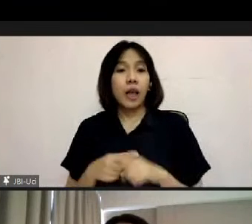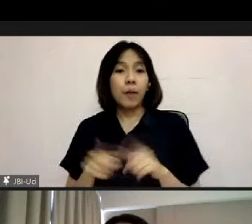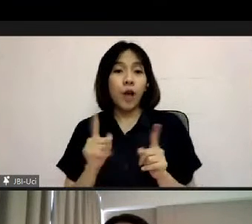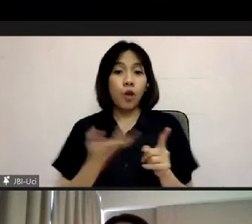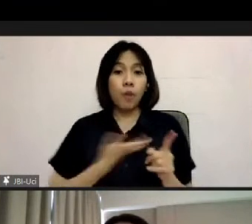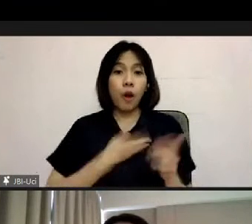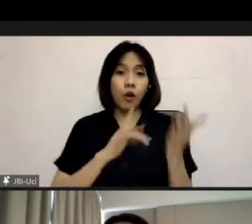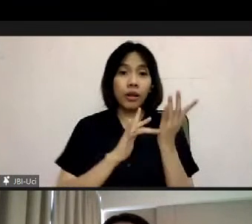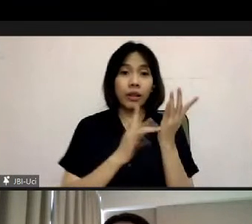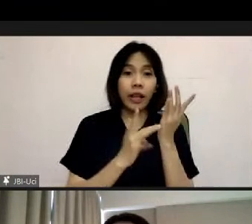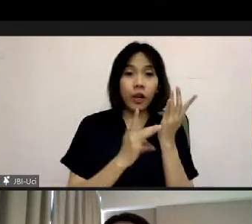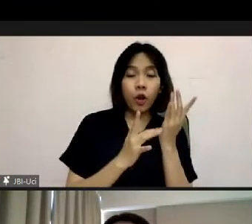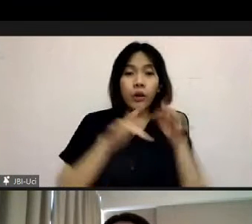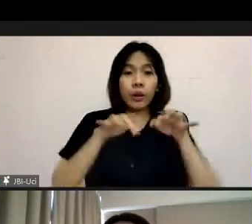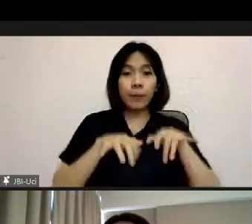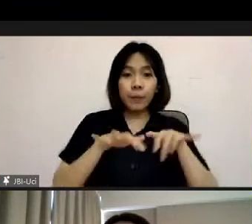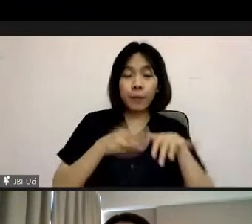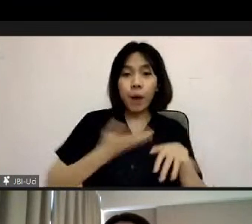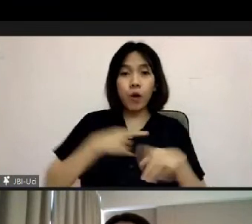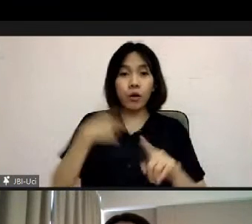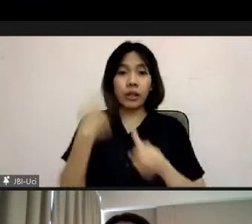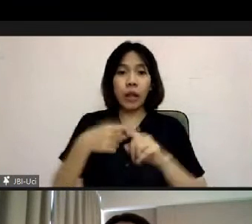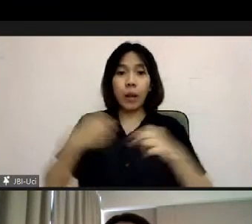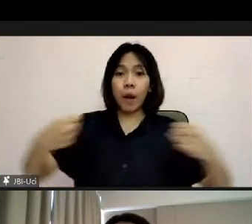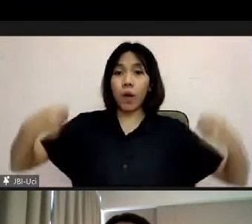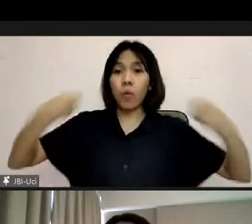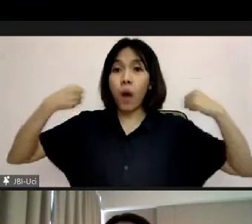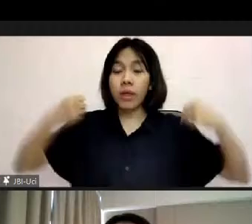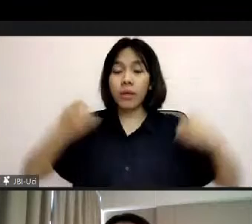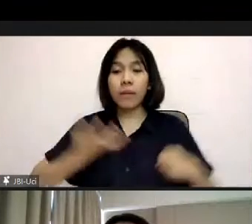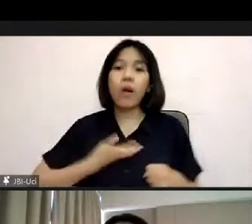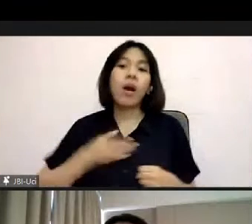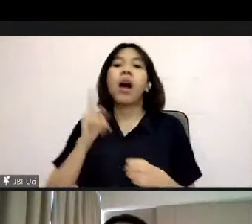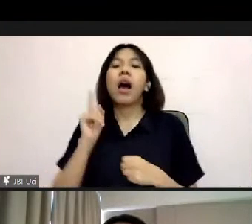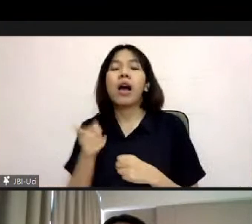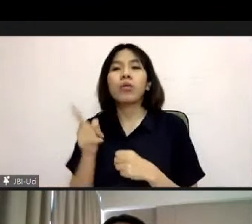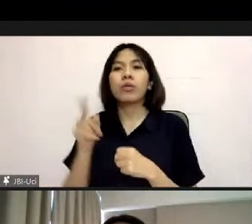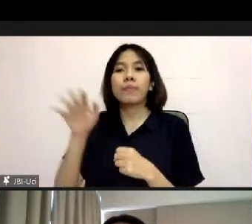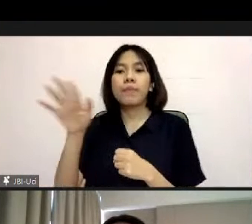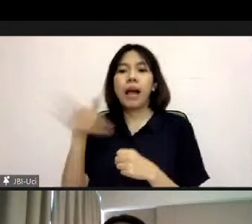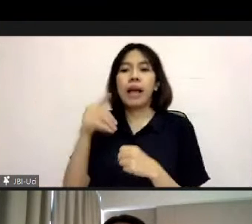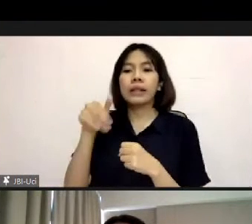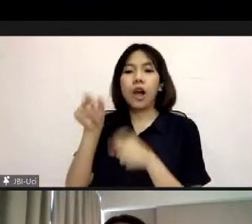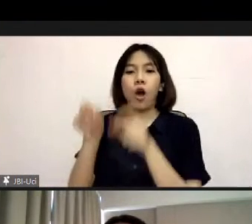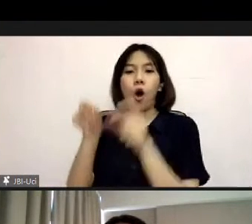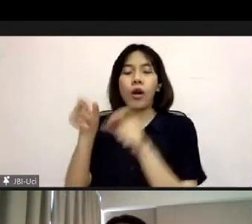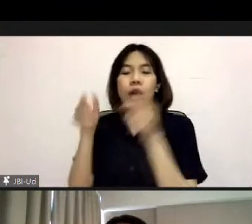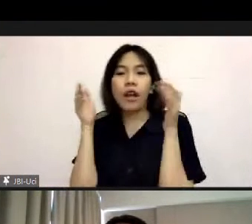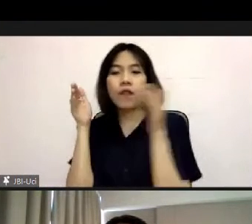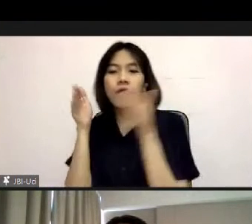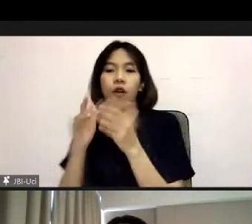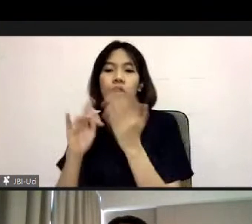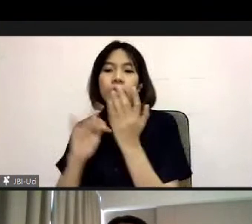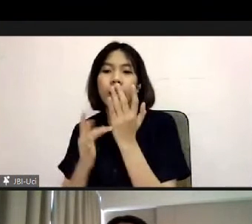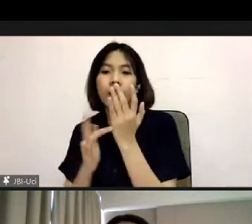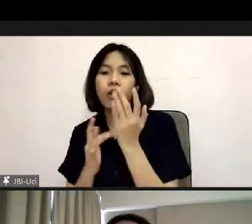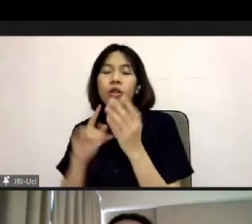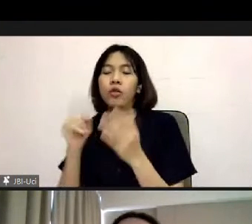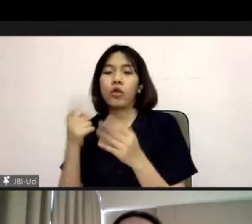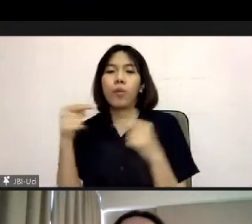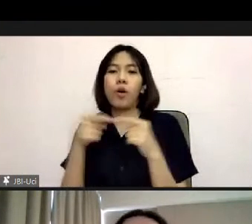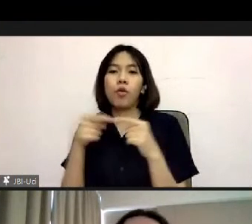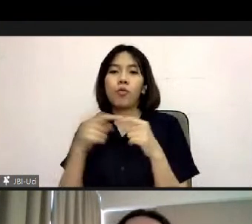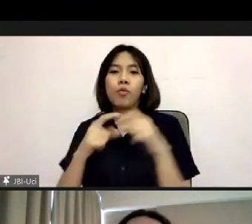strengthen is that we can do it. I mean, anyone can do that as long as they are working in